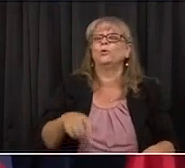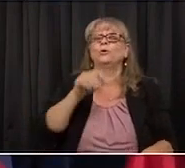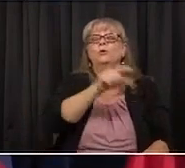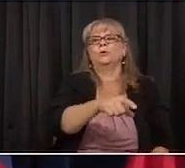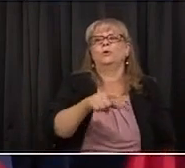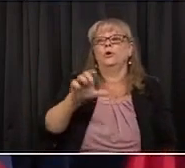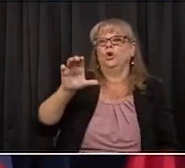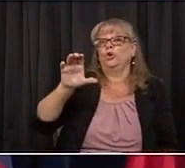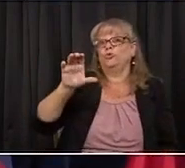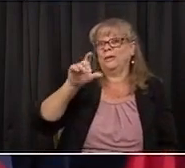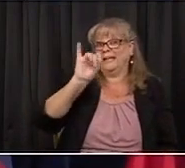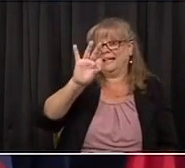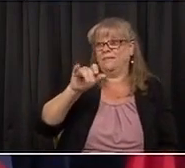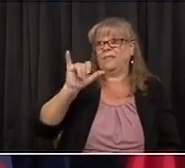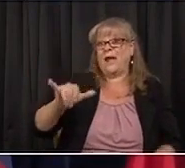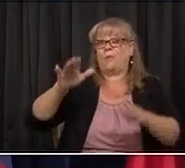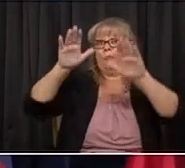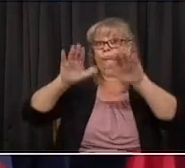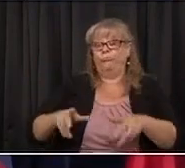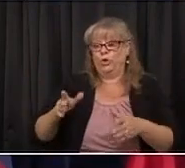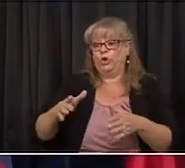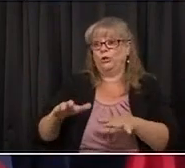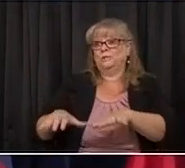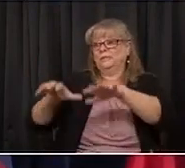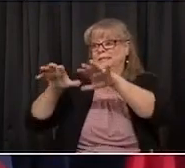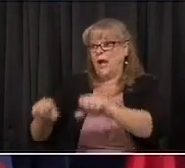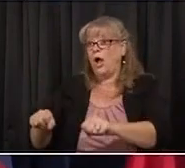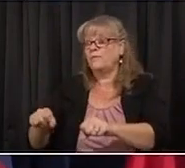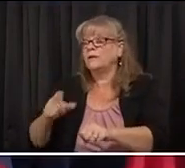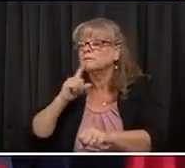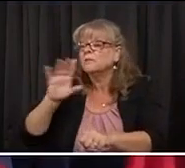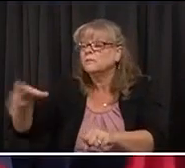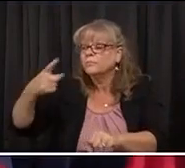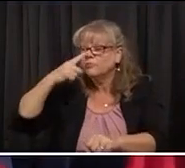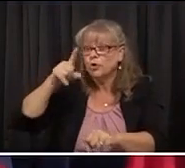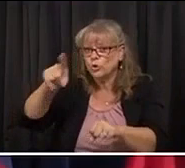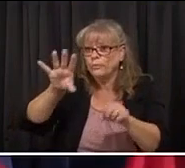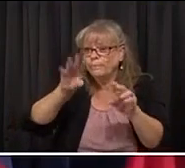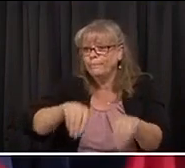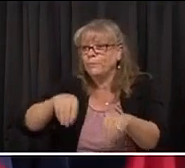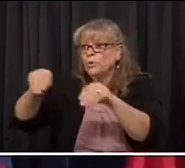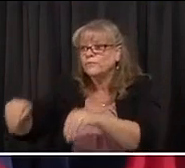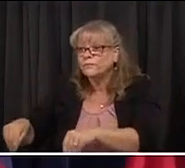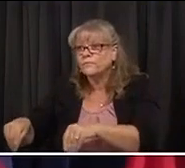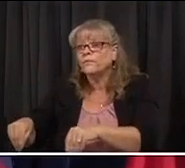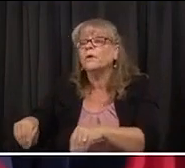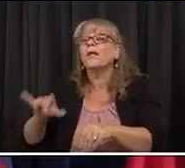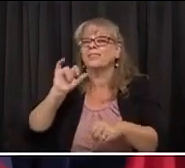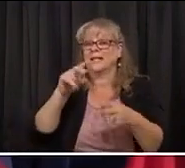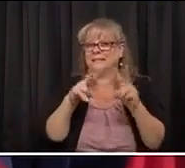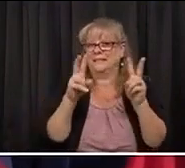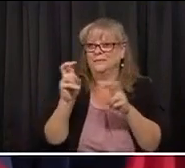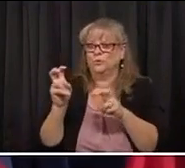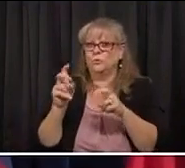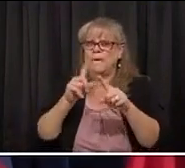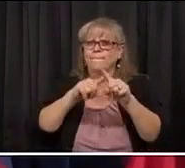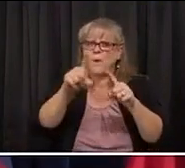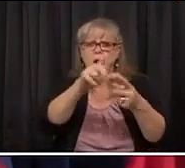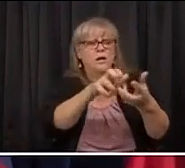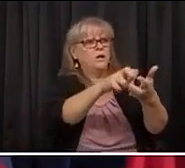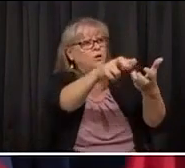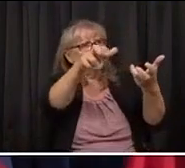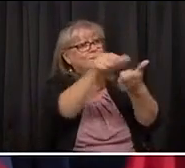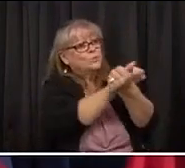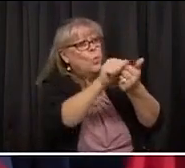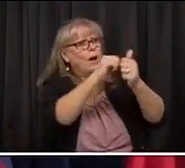move, and they move. Somebody who commits a crime and causes the state damage, that is a chargeable offense. So I mean, they're two very different